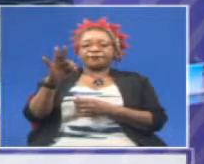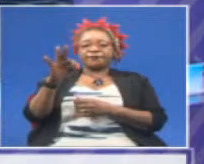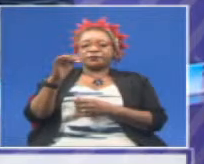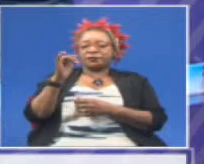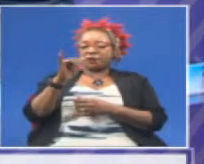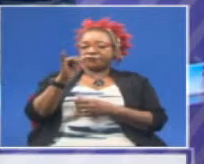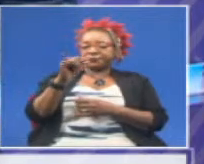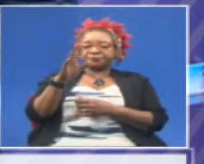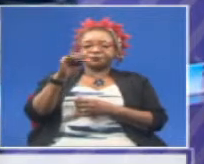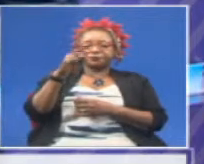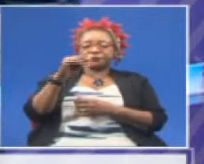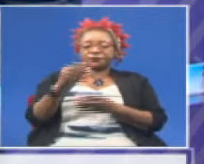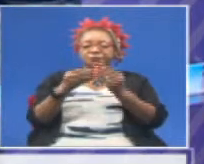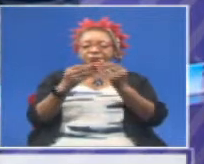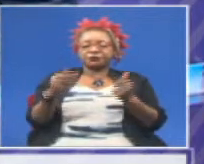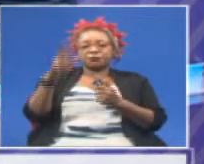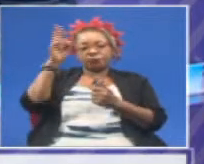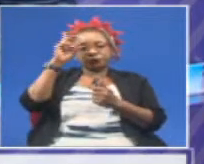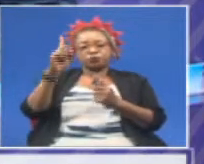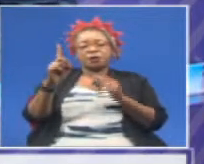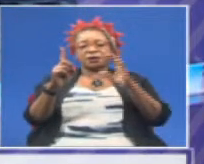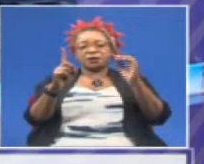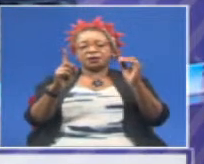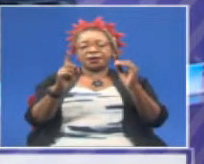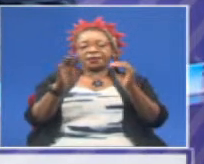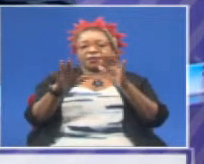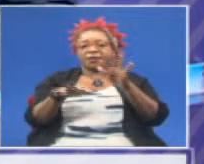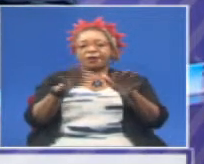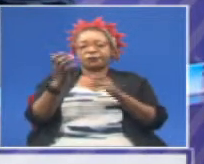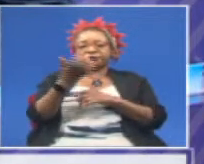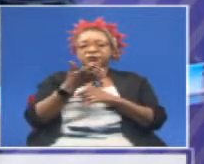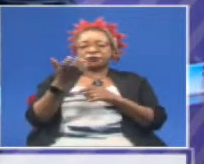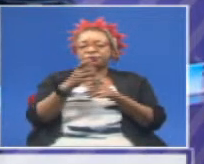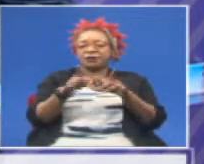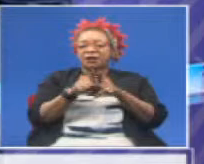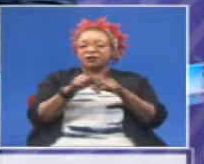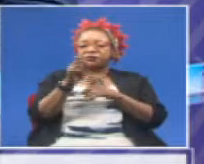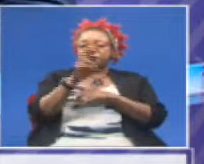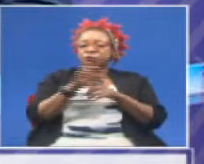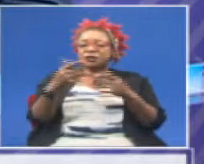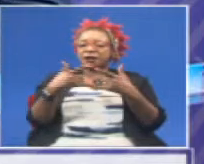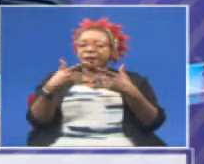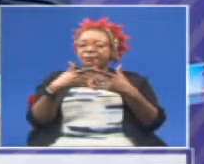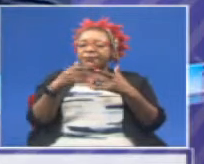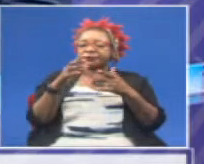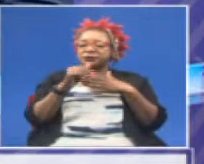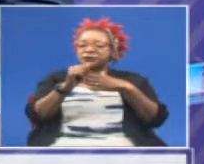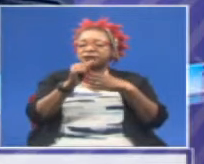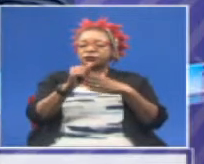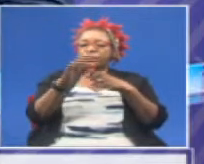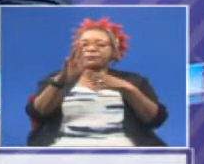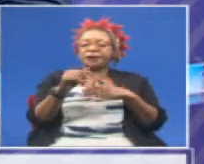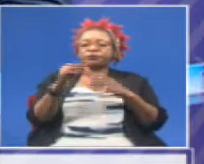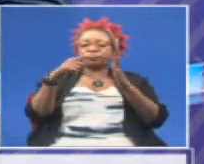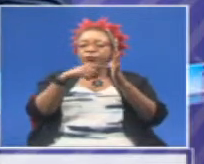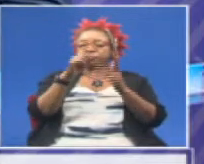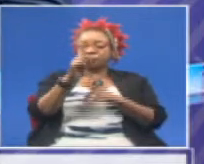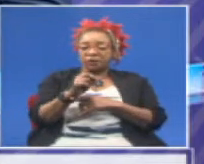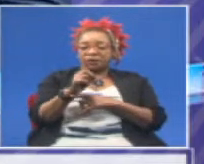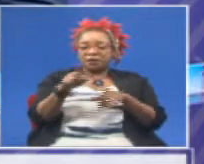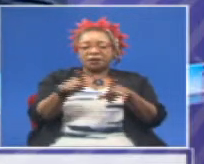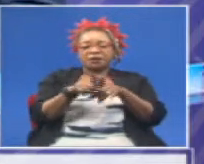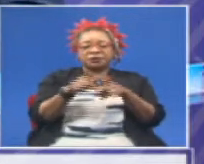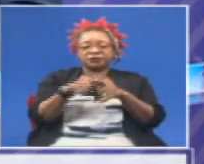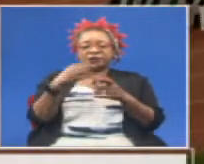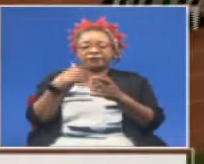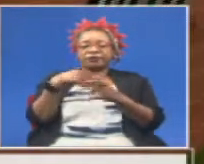Tusker FC beat Police 1-0 at the Nyayo National Stadium and reduced the gap between them and leaders Gor Mahia to a point. Chafan Siwa scored the